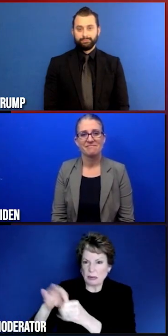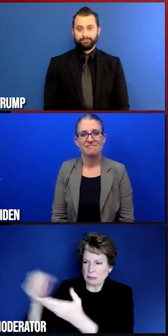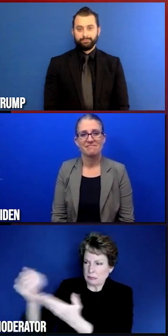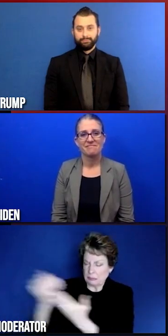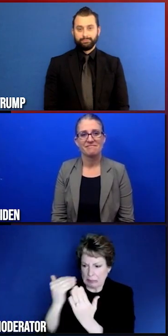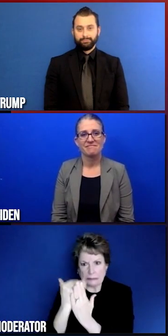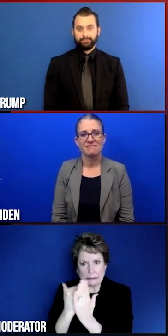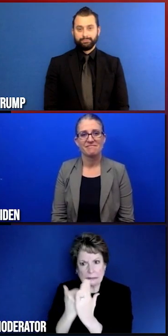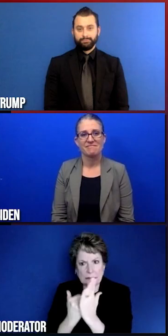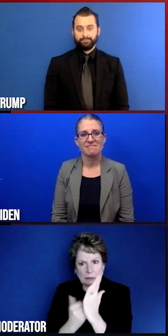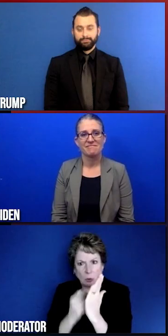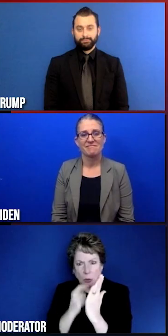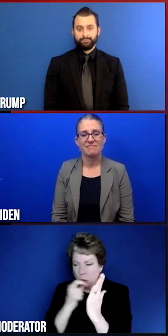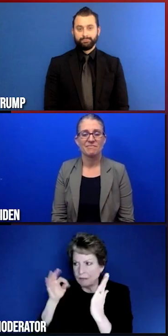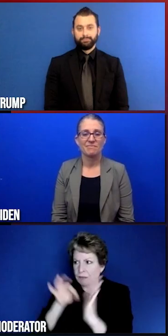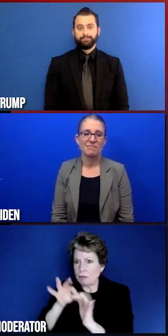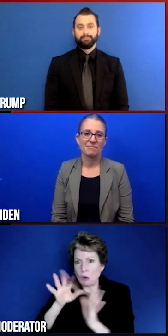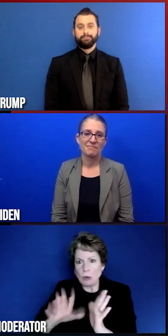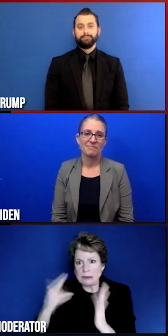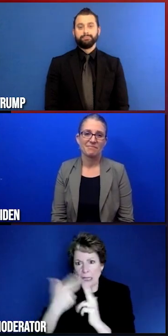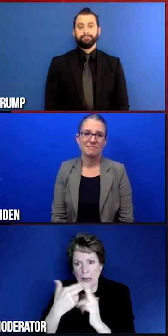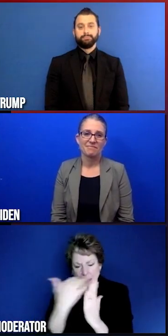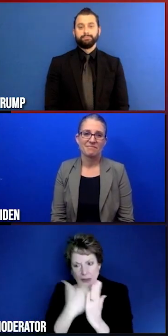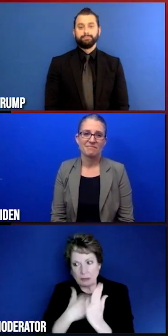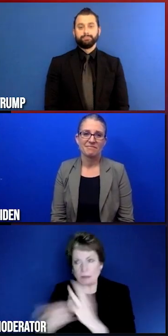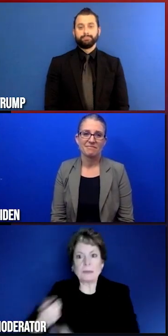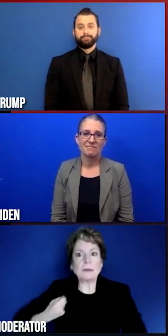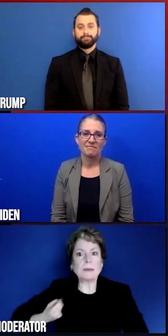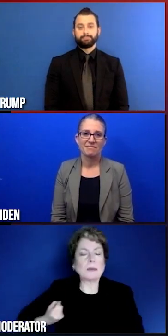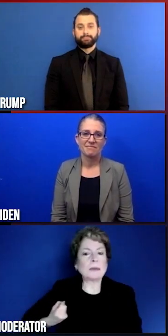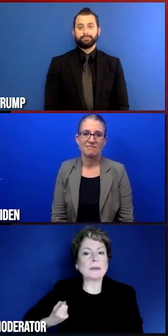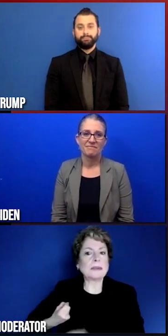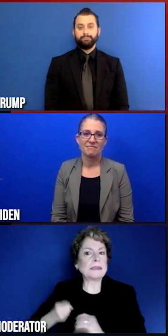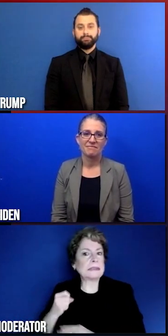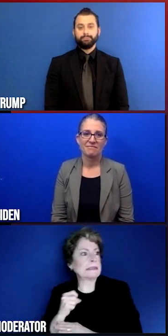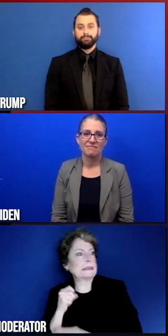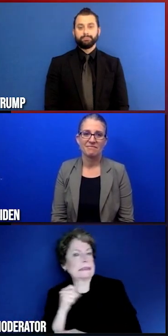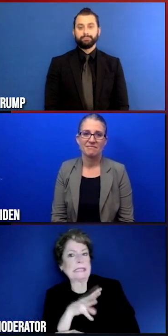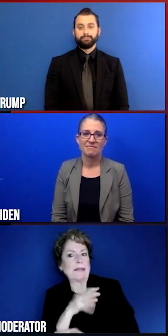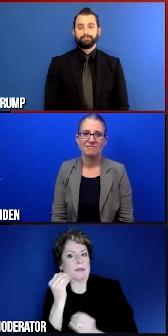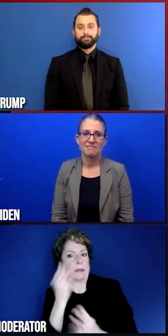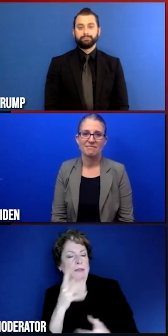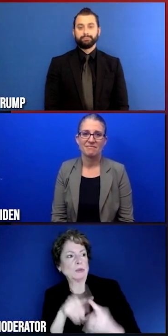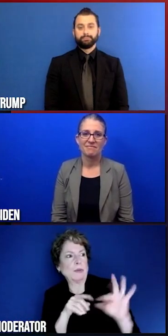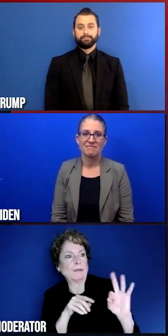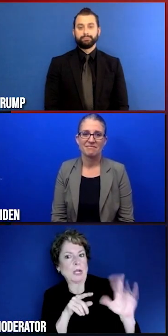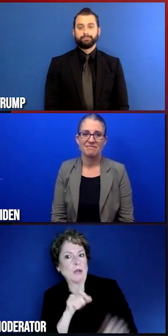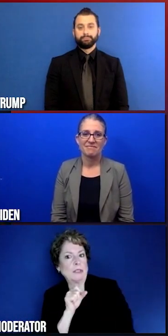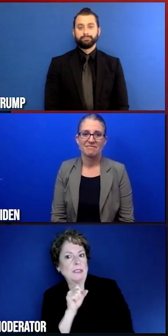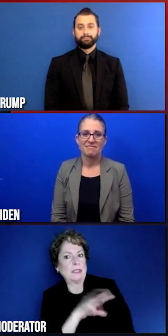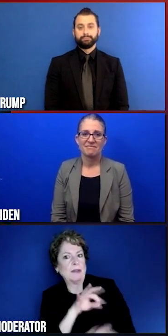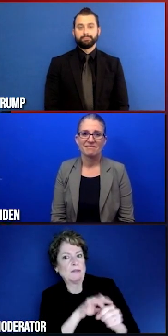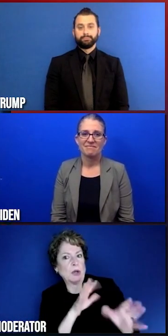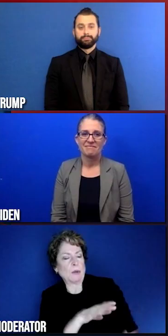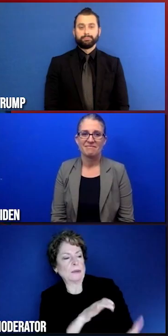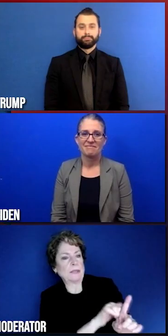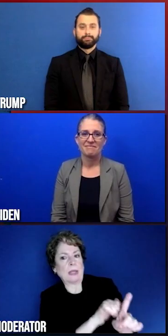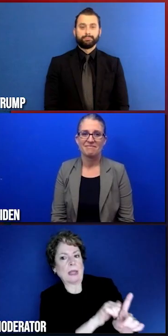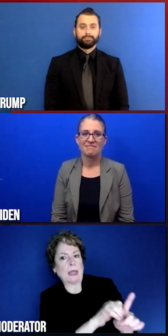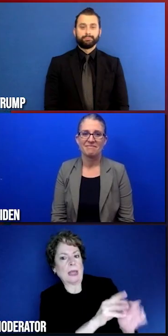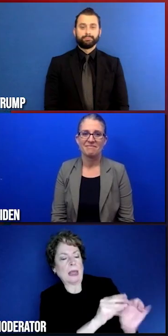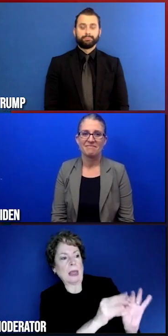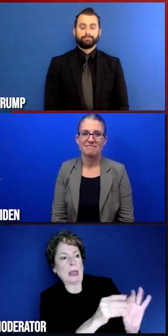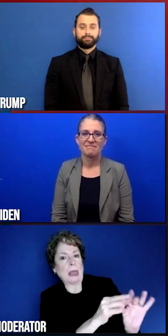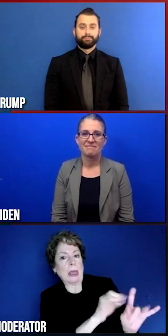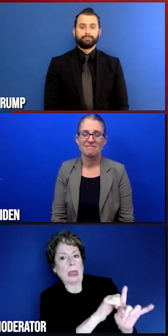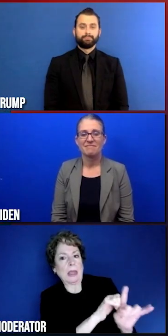sent intimidating messages to Florida voters. This question goes to you, Mr. Vice President. What would you do to put an end to this threat? You have